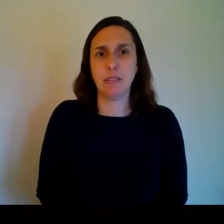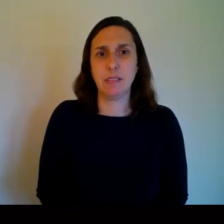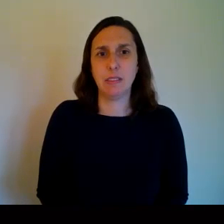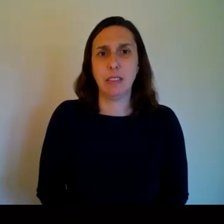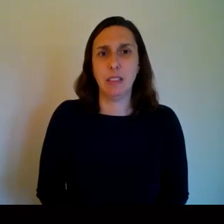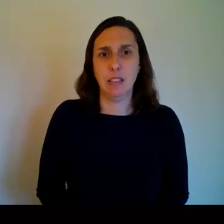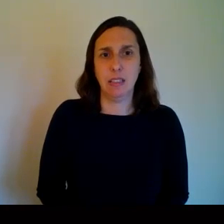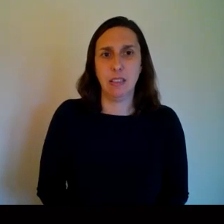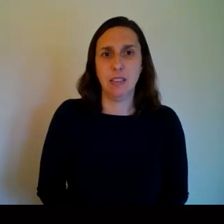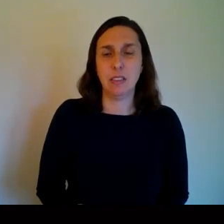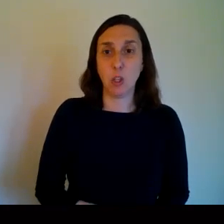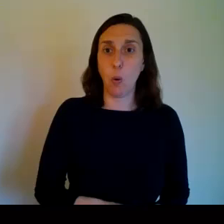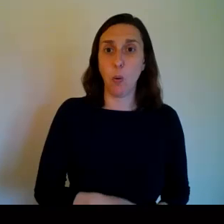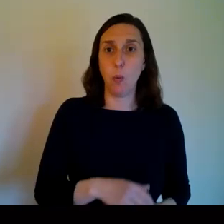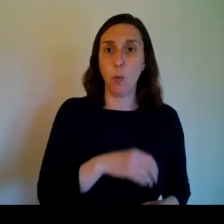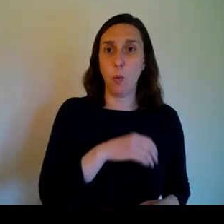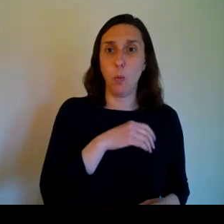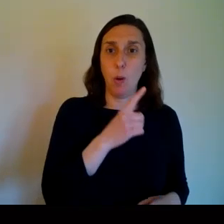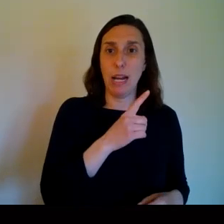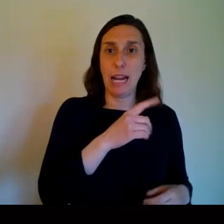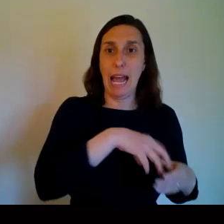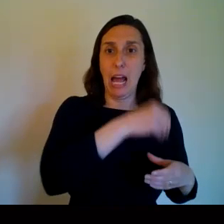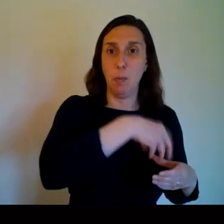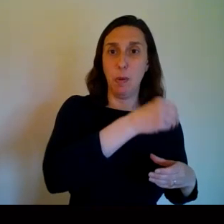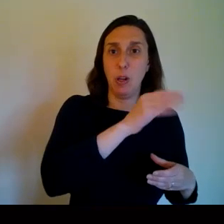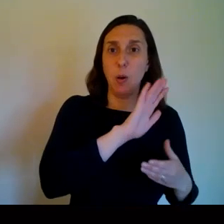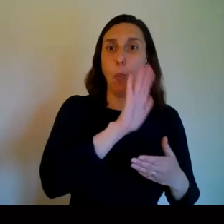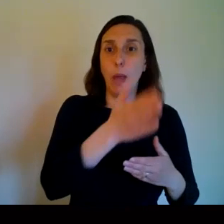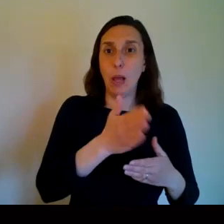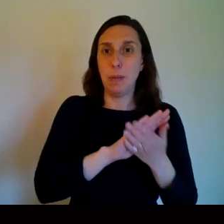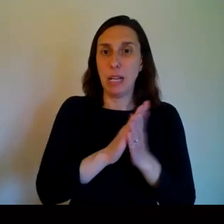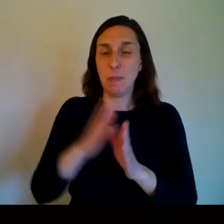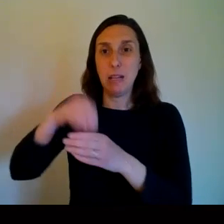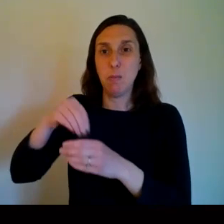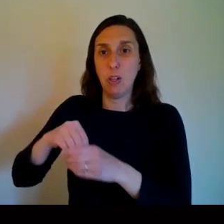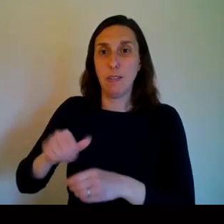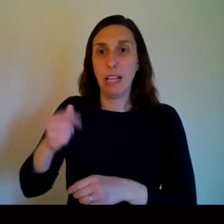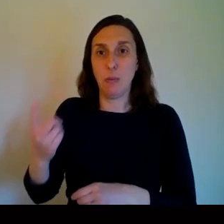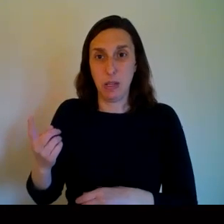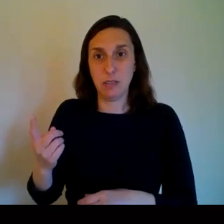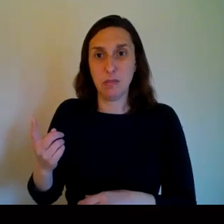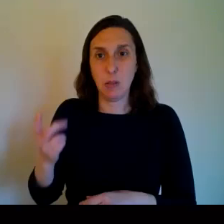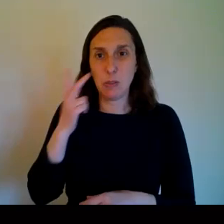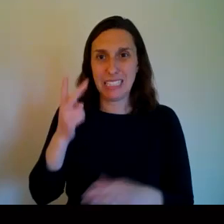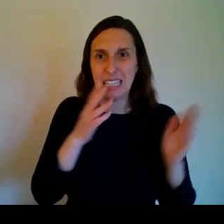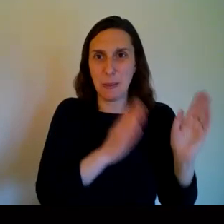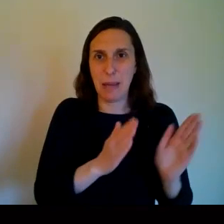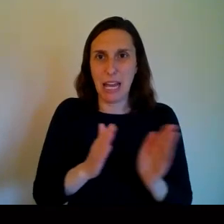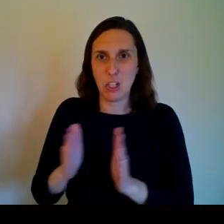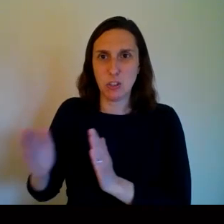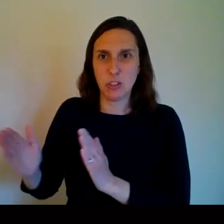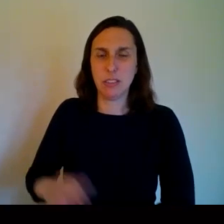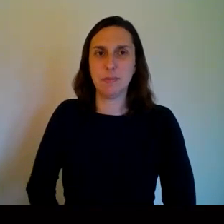one becoming the input of another. We're going to look at the patterns that happen with that.